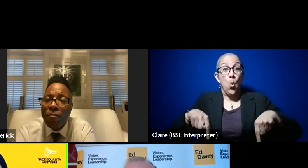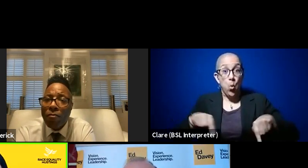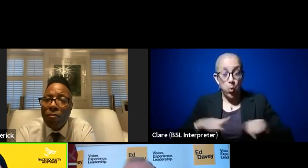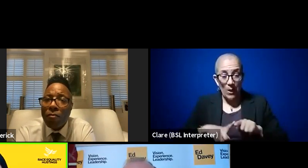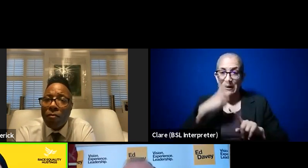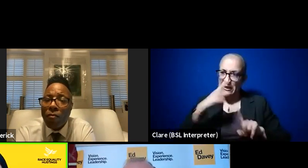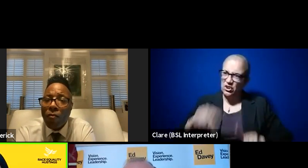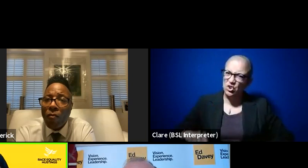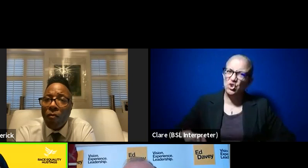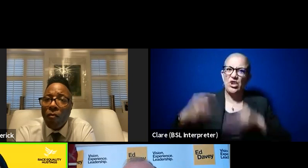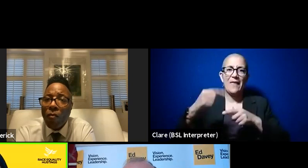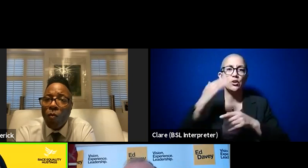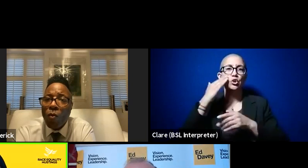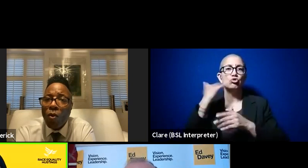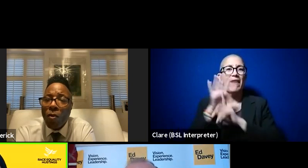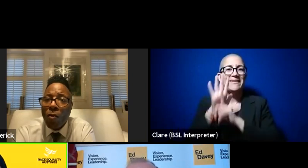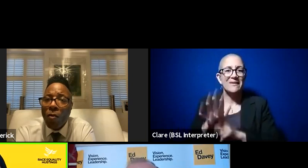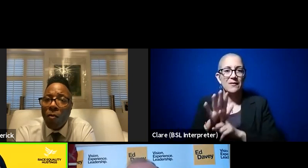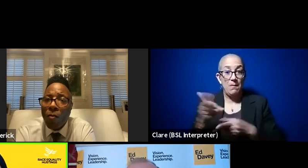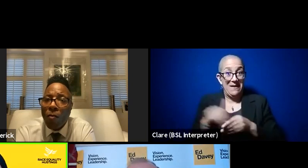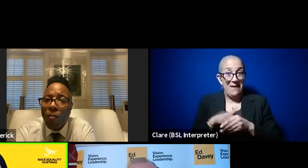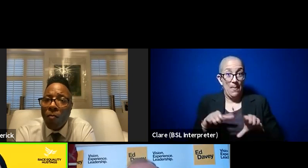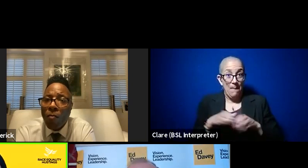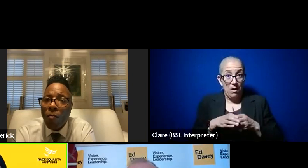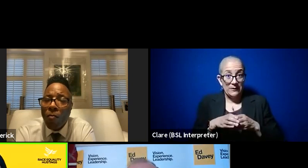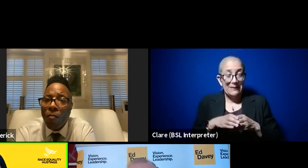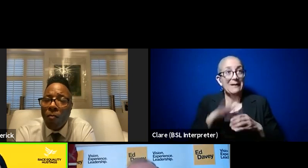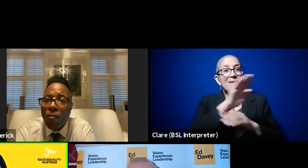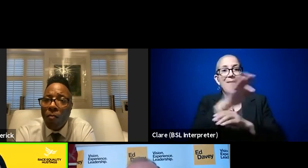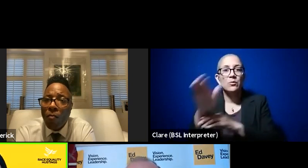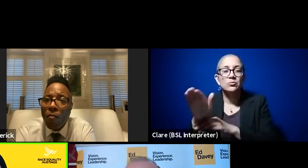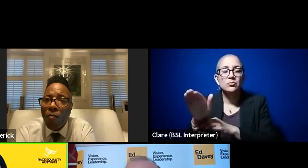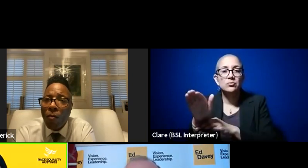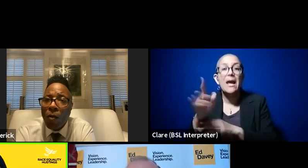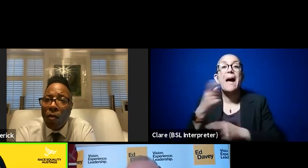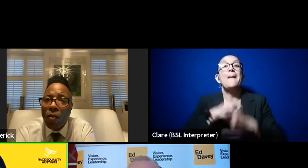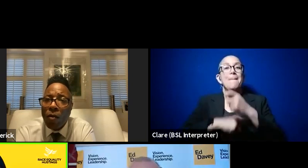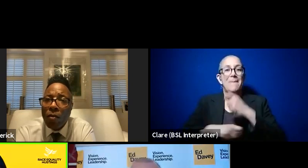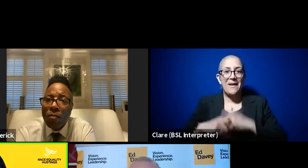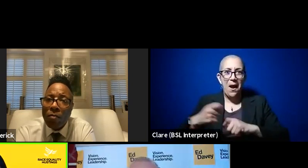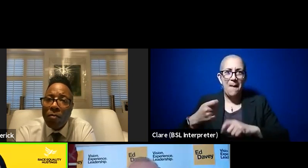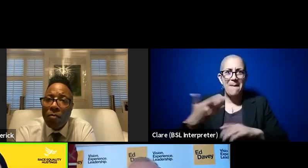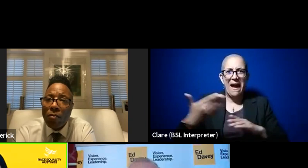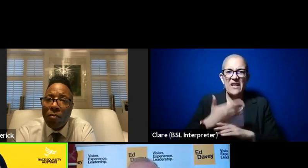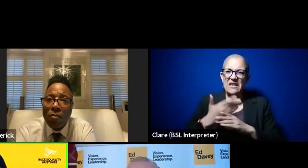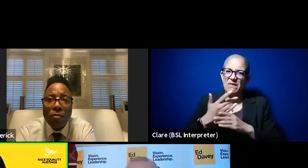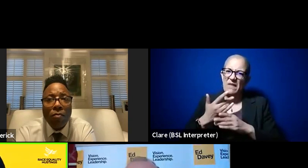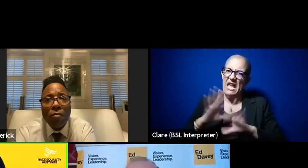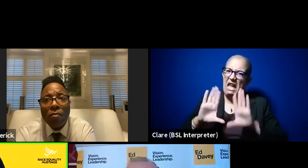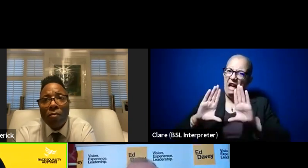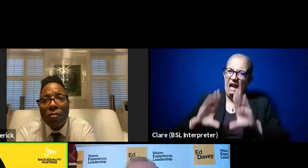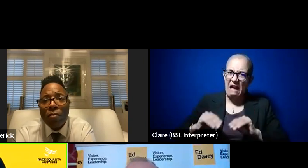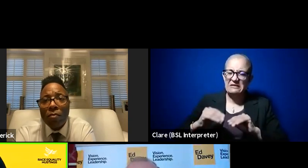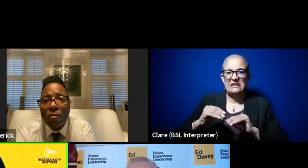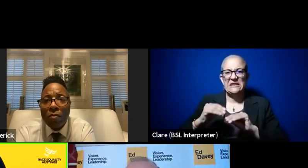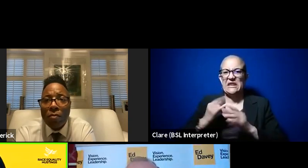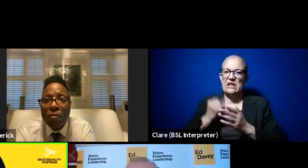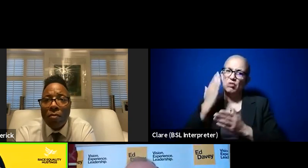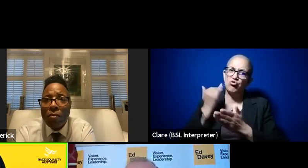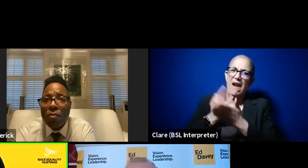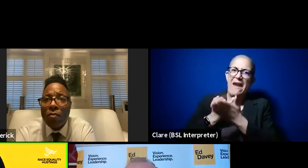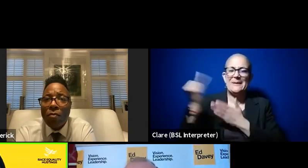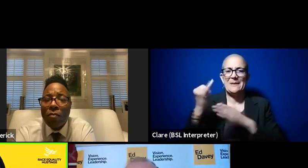challenging racism, both in our party and without, and become that actively anti-racist party that frankly